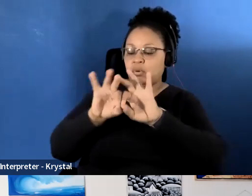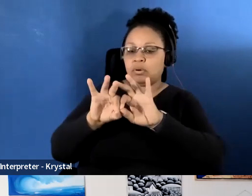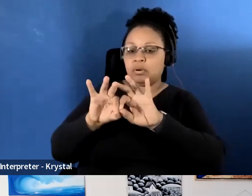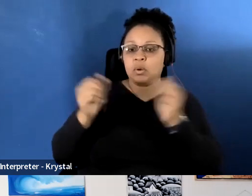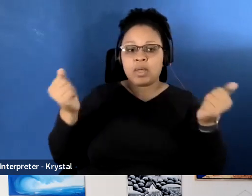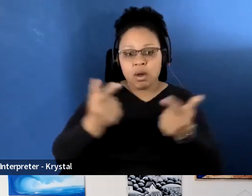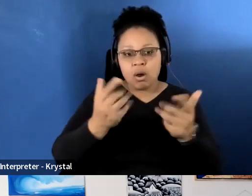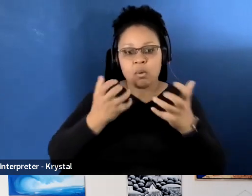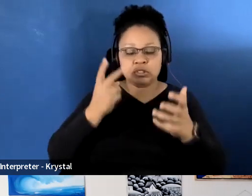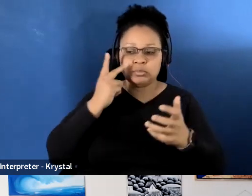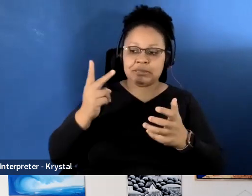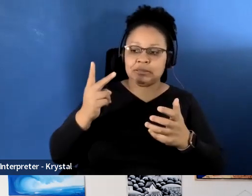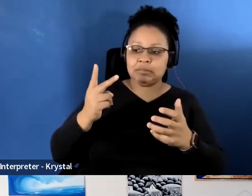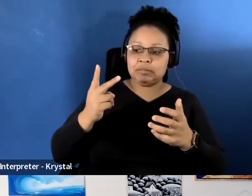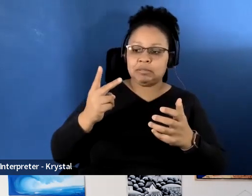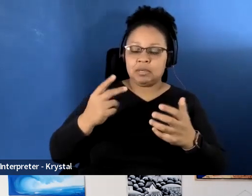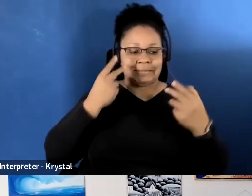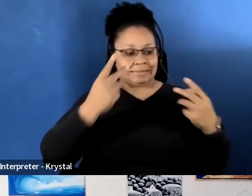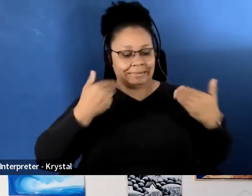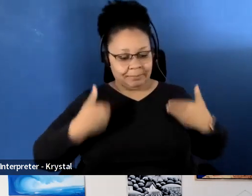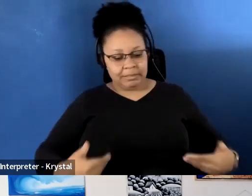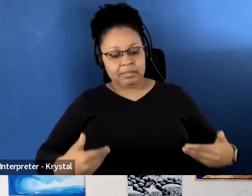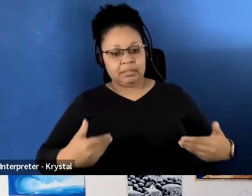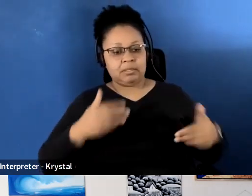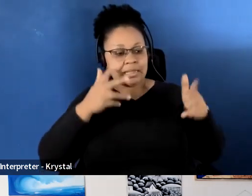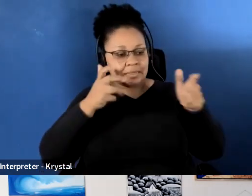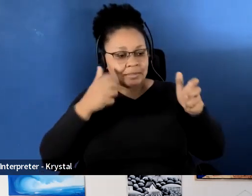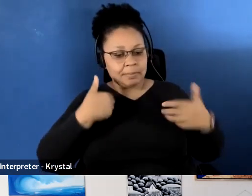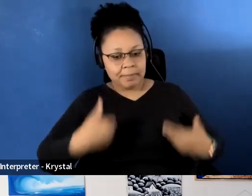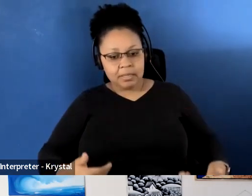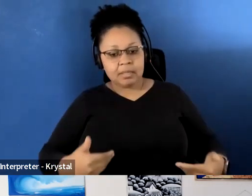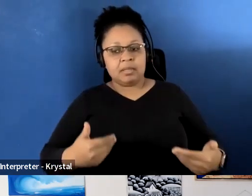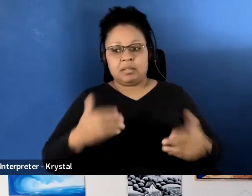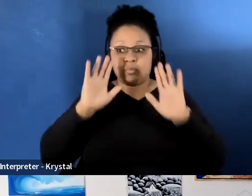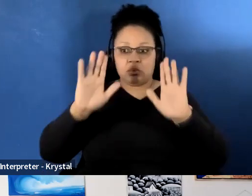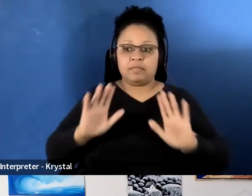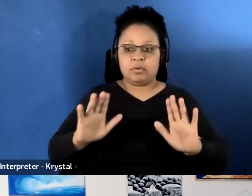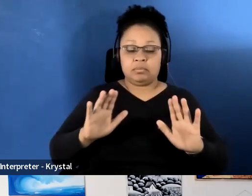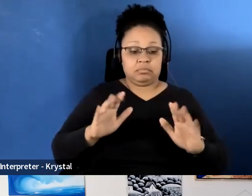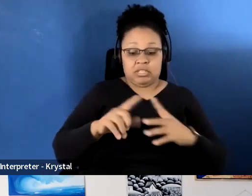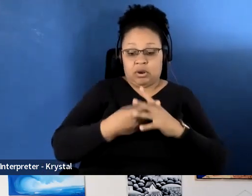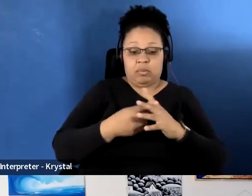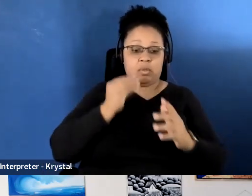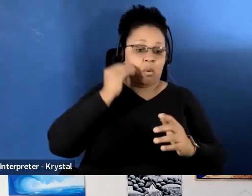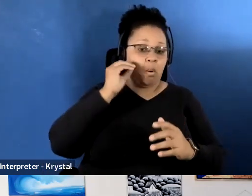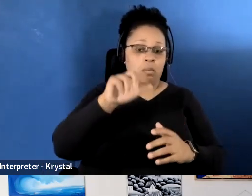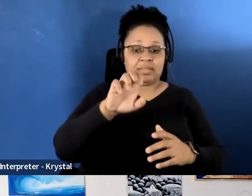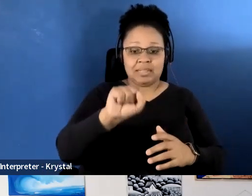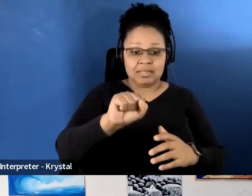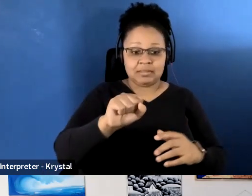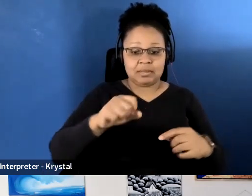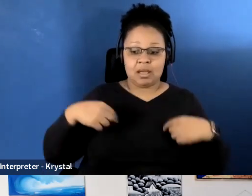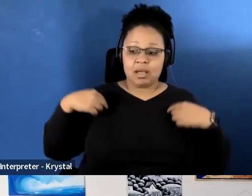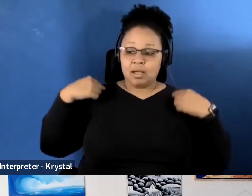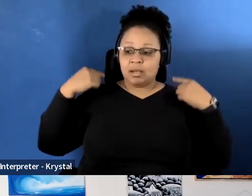seen and heard, right? So that's everybody from somebody that's homeless all the way to somebody who maybe doesn't want anybody to know that